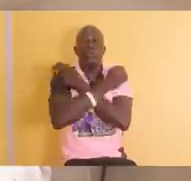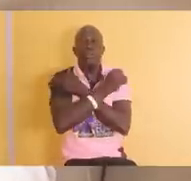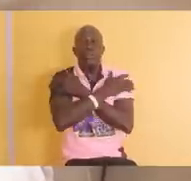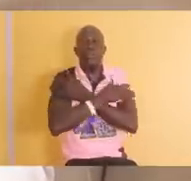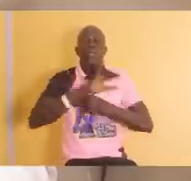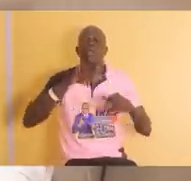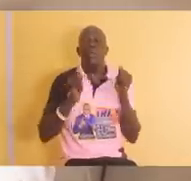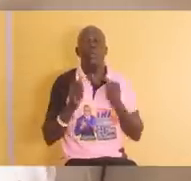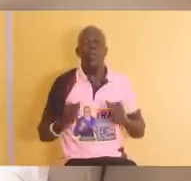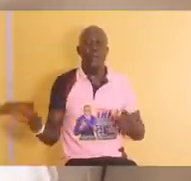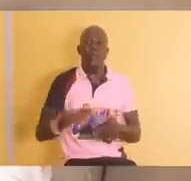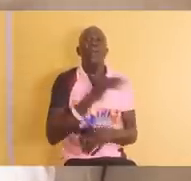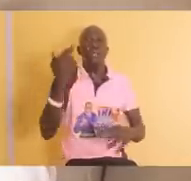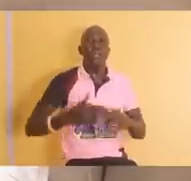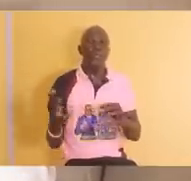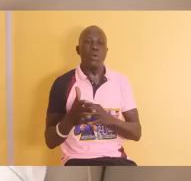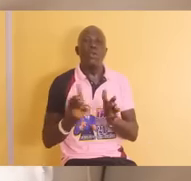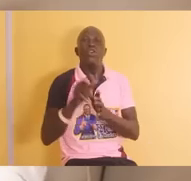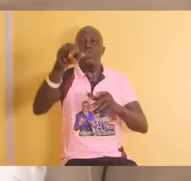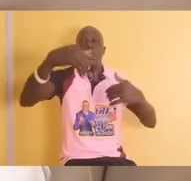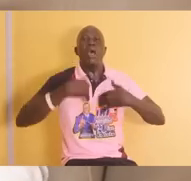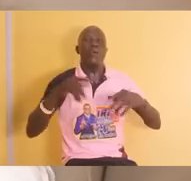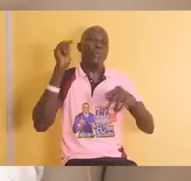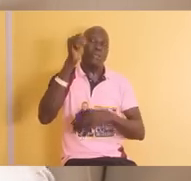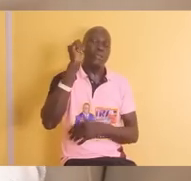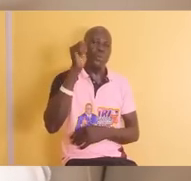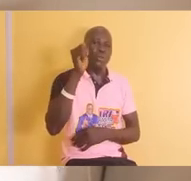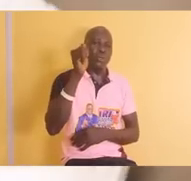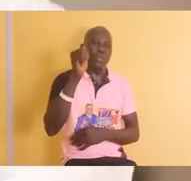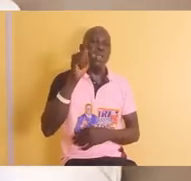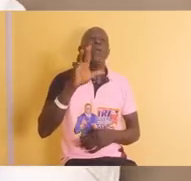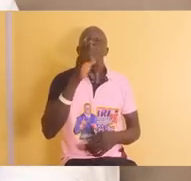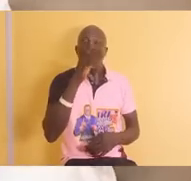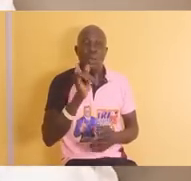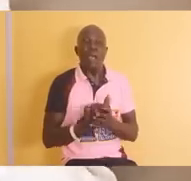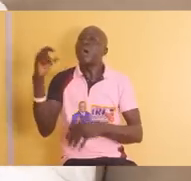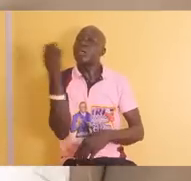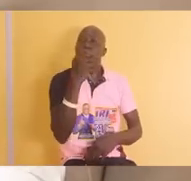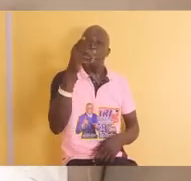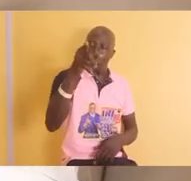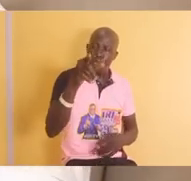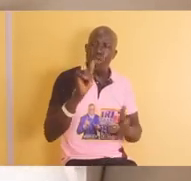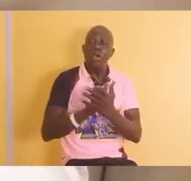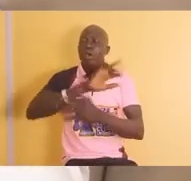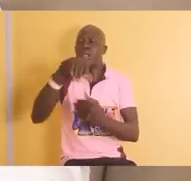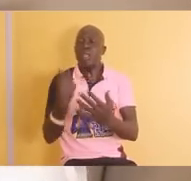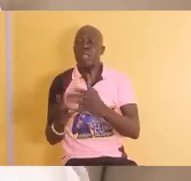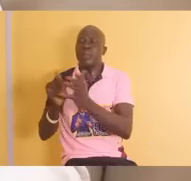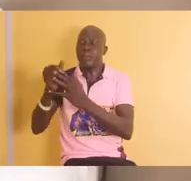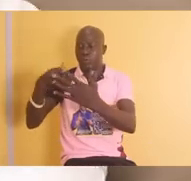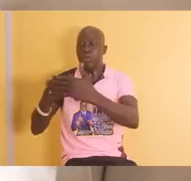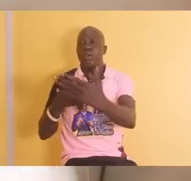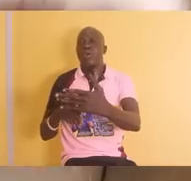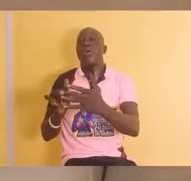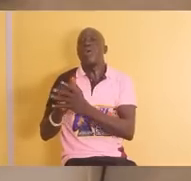ni agbara. Loruko Jesu. Wa ni testimony. Mommy e fa le ke de. Mommy raise somebody. E di ne come e fa